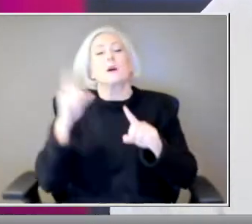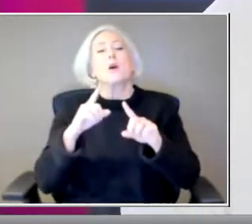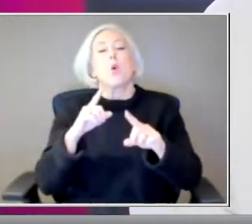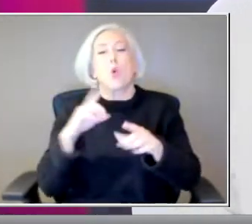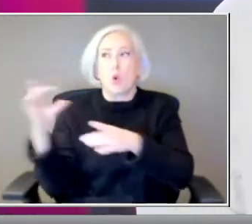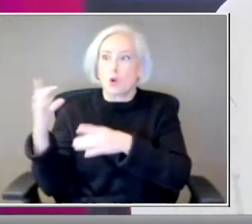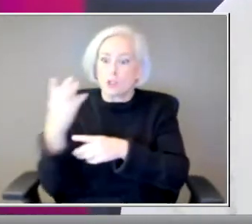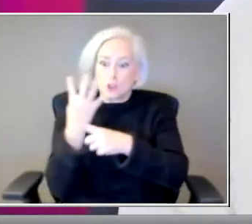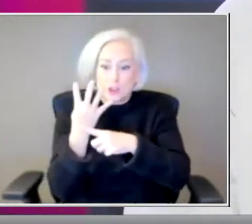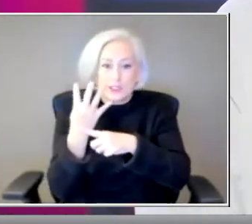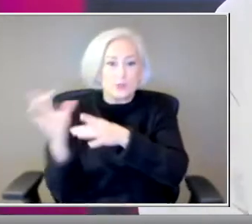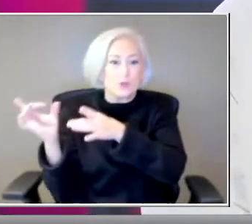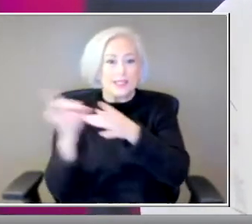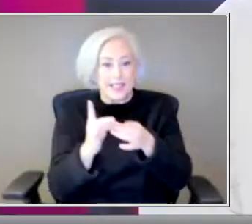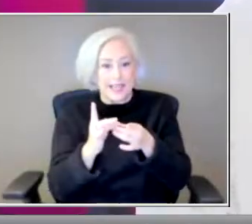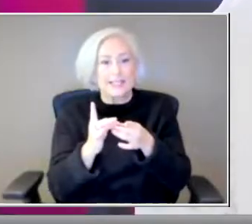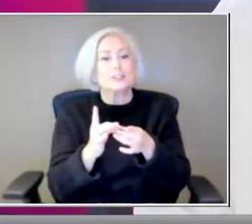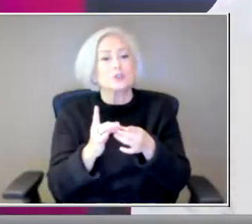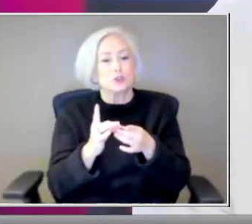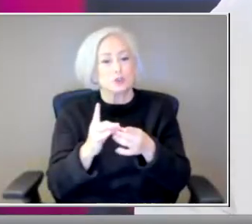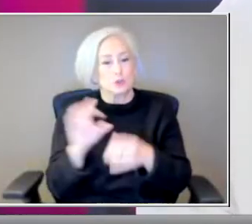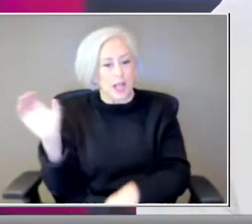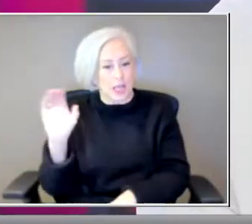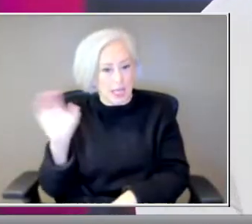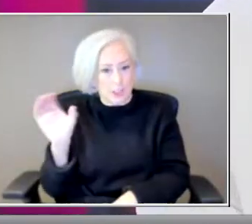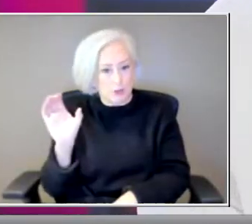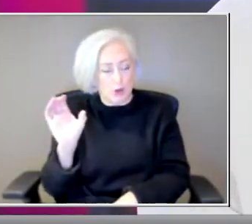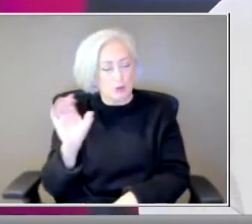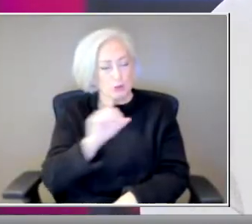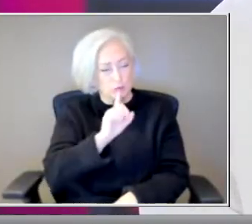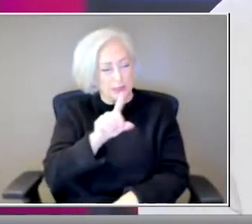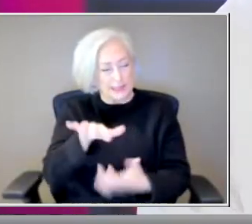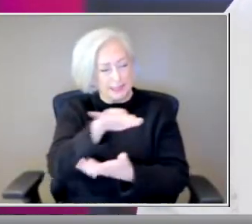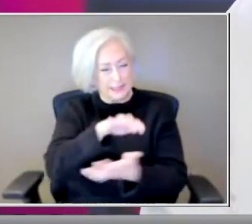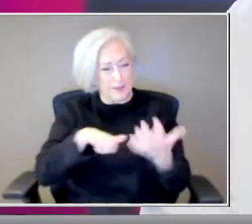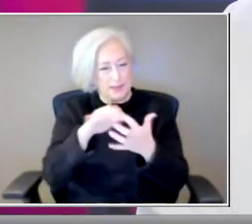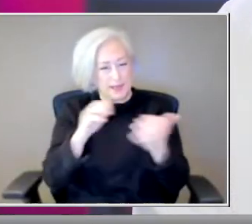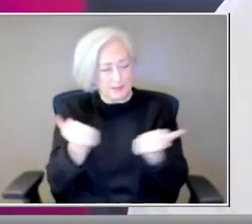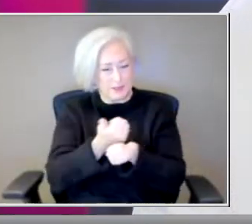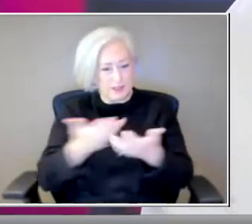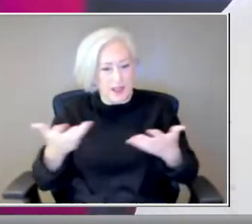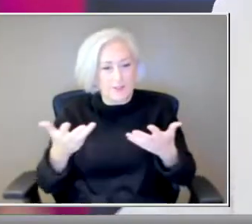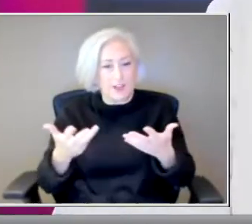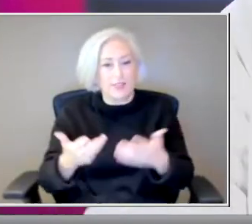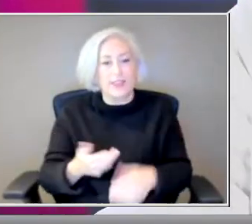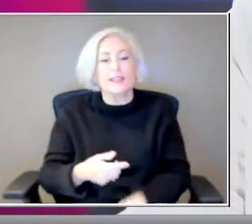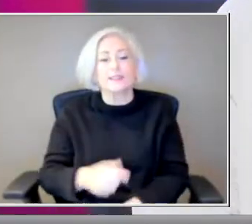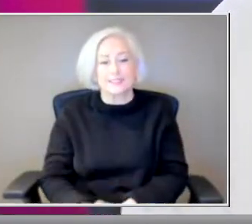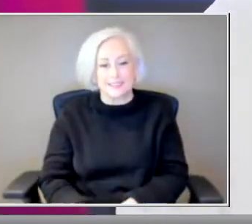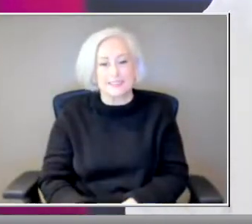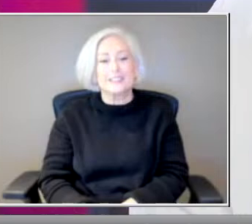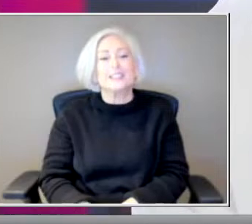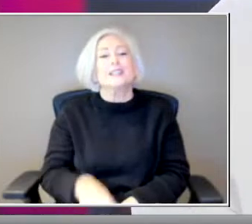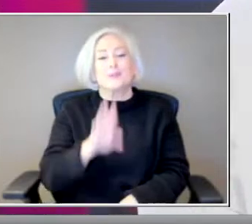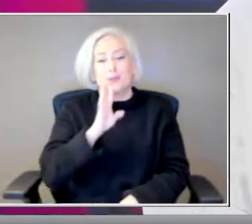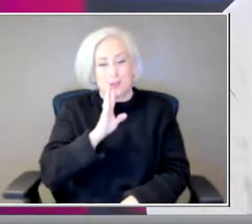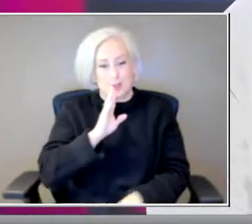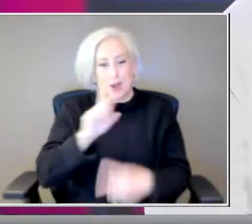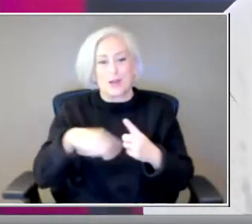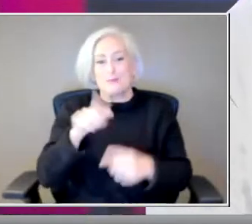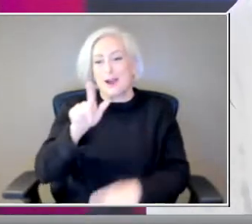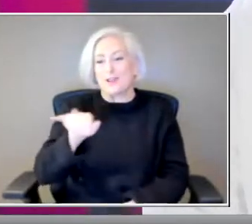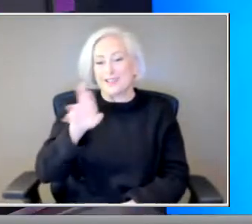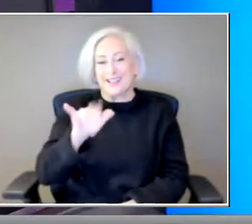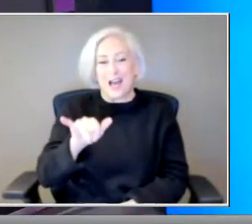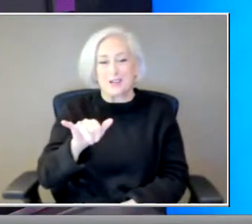contribute to heart disease. So it's a combination of everything. And you have it, when you talk about lottery ticket, that's the bad lottery ticket that we have. I'm